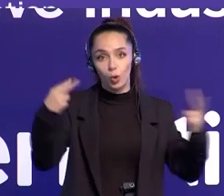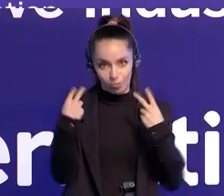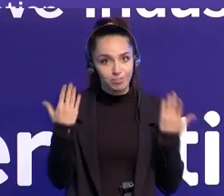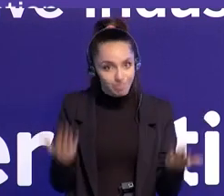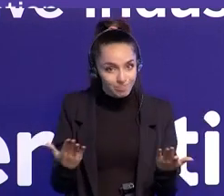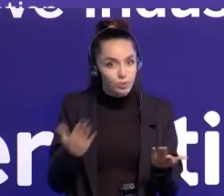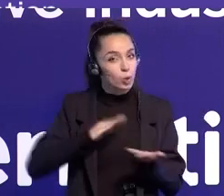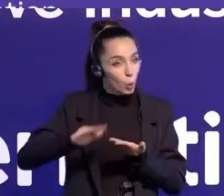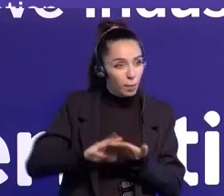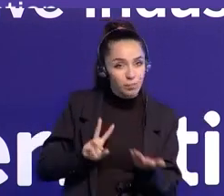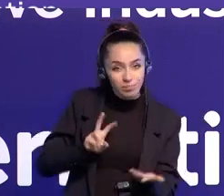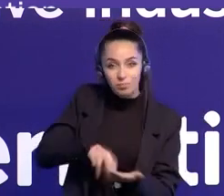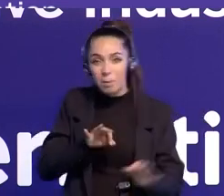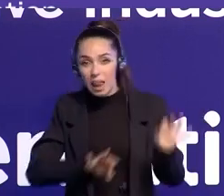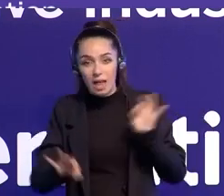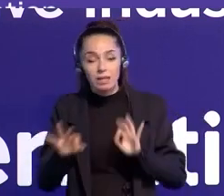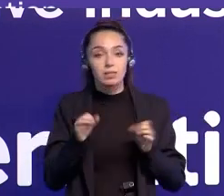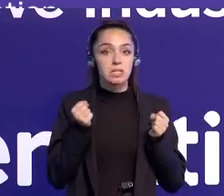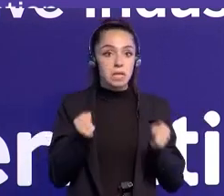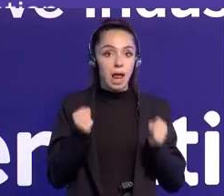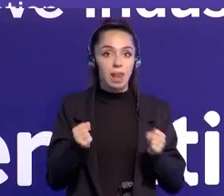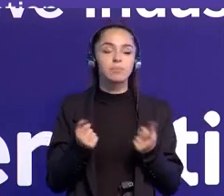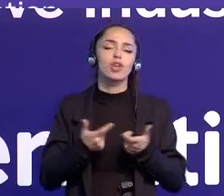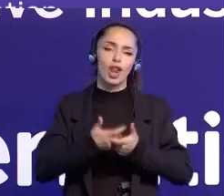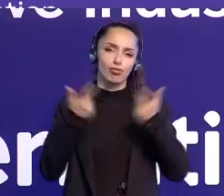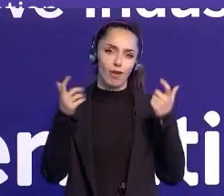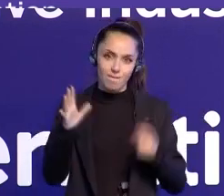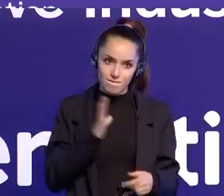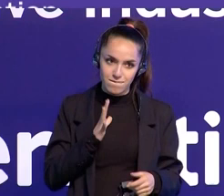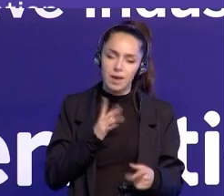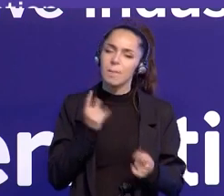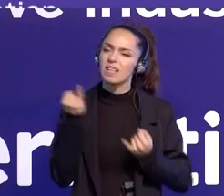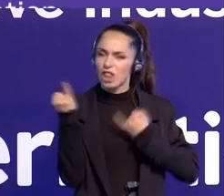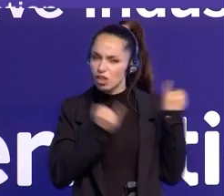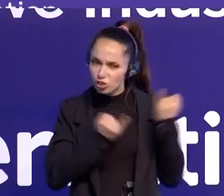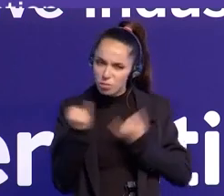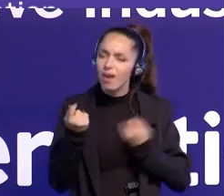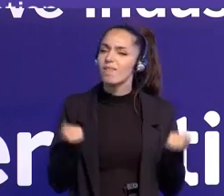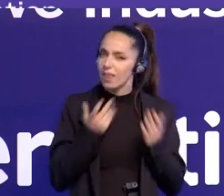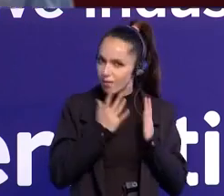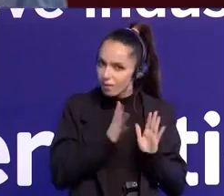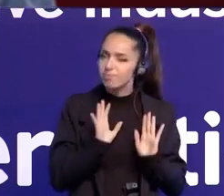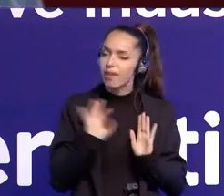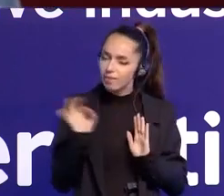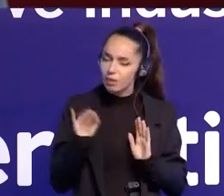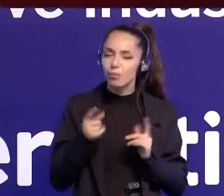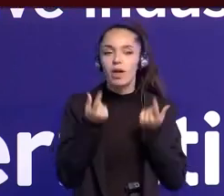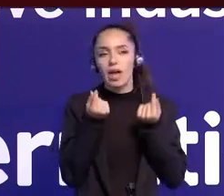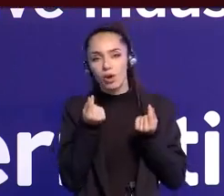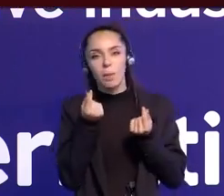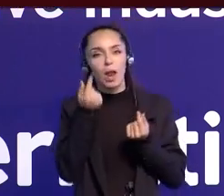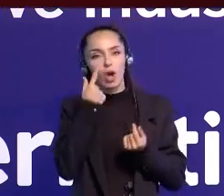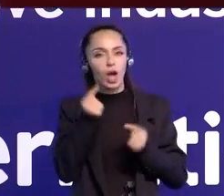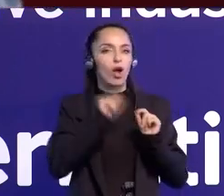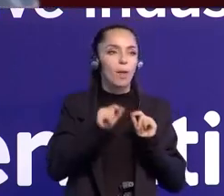very dynamic. So currently there is a debate and discussion on how exactly this economic liberalization should look